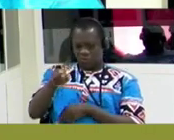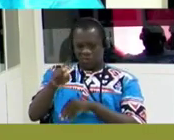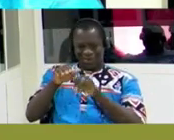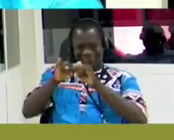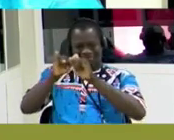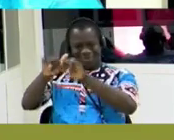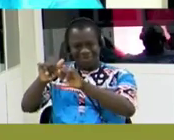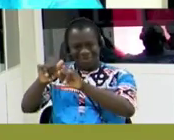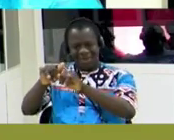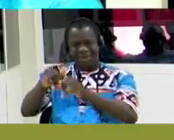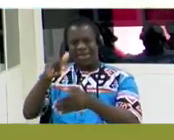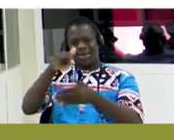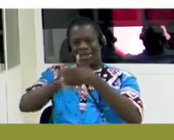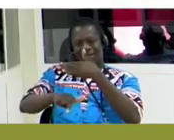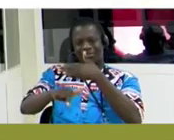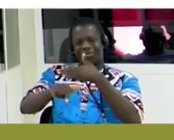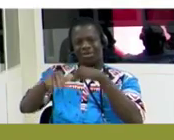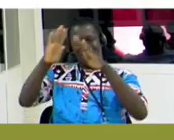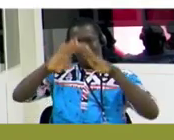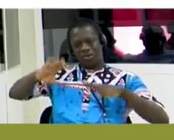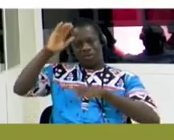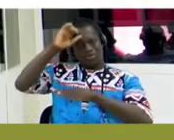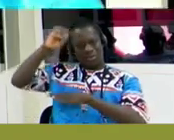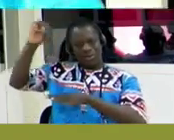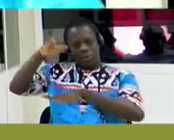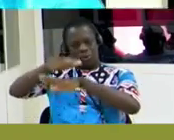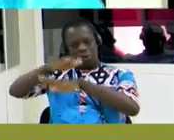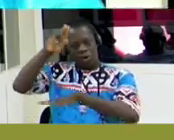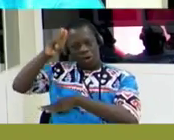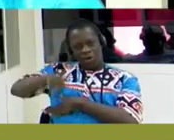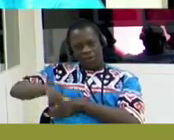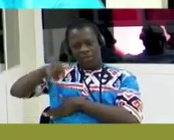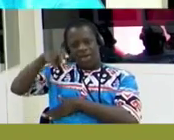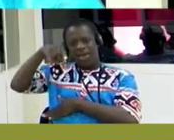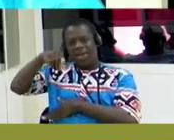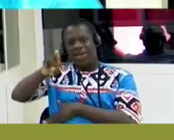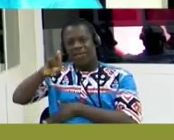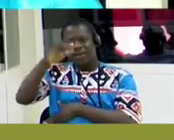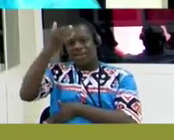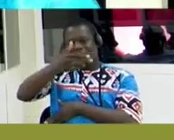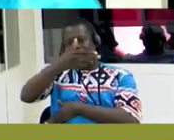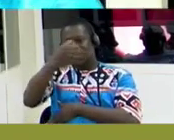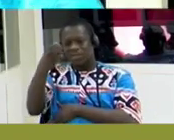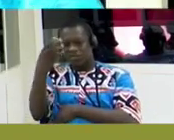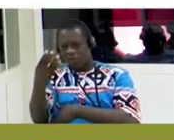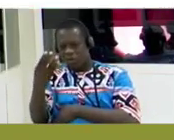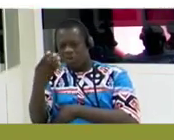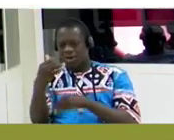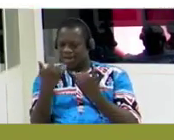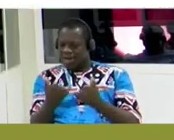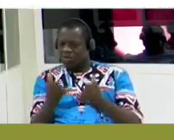November 11, 1994? Yes, sir. Can you tell us what happened that day? November